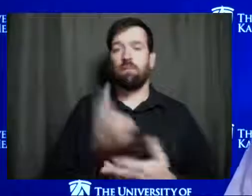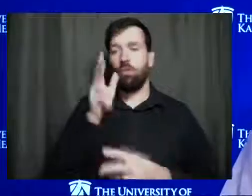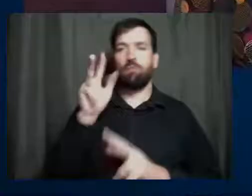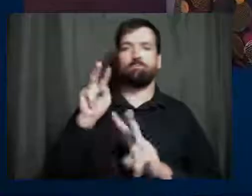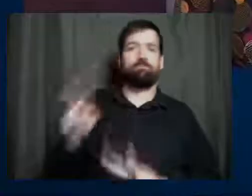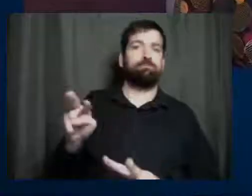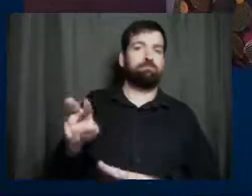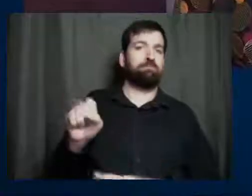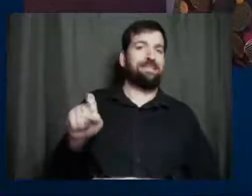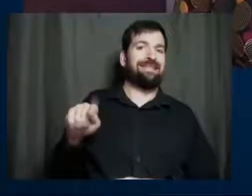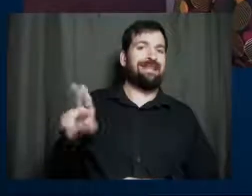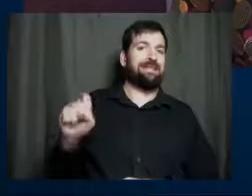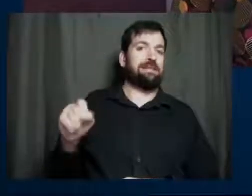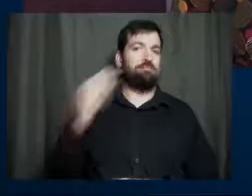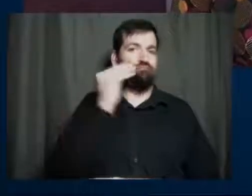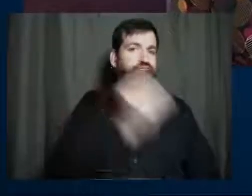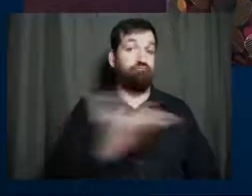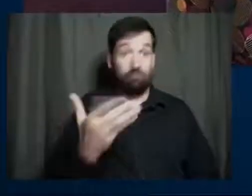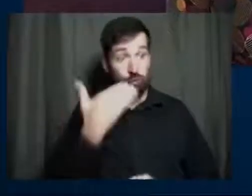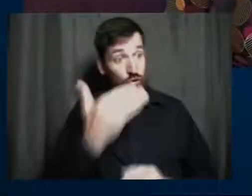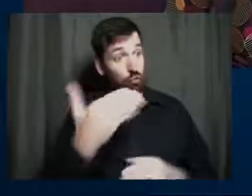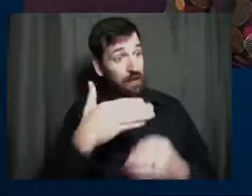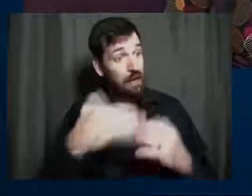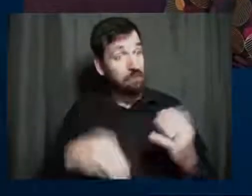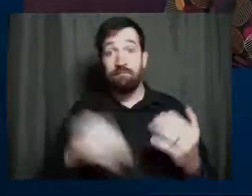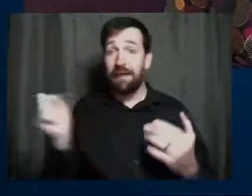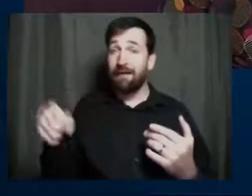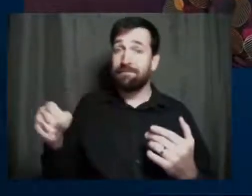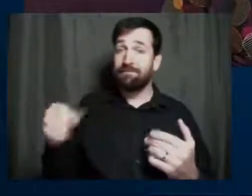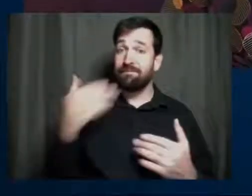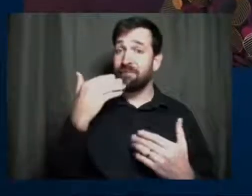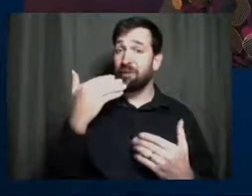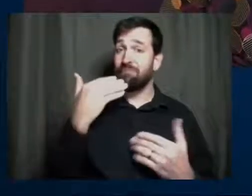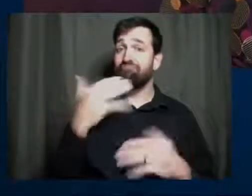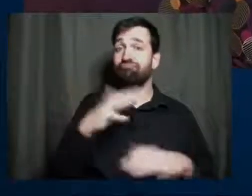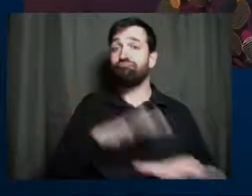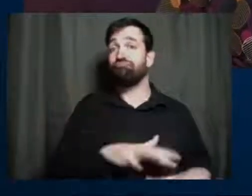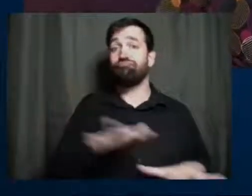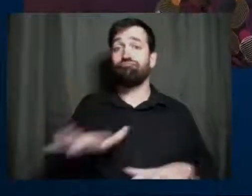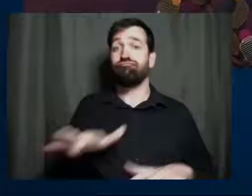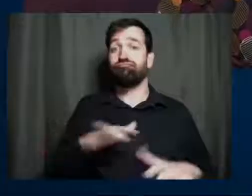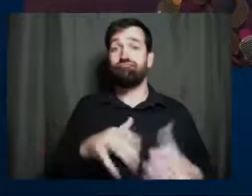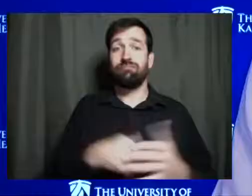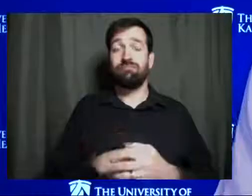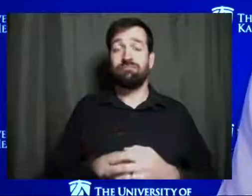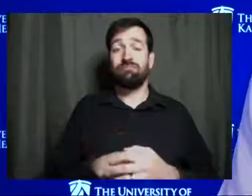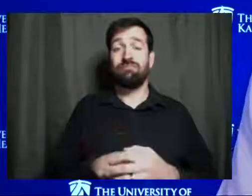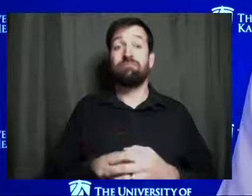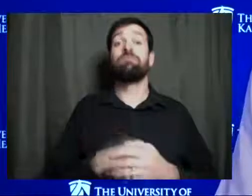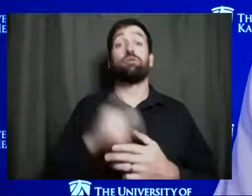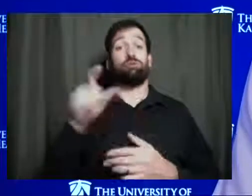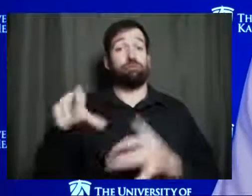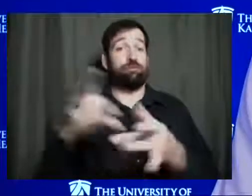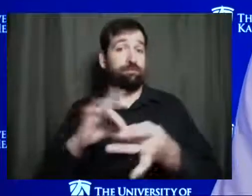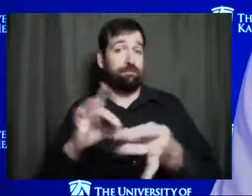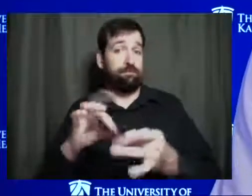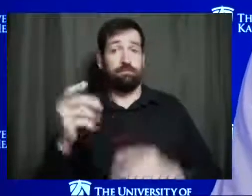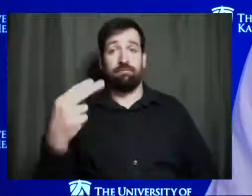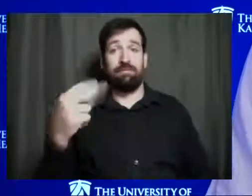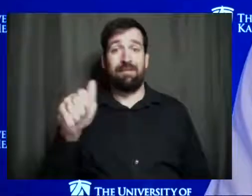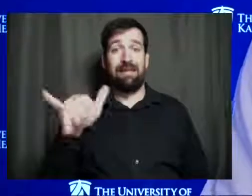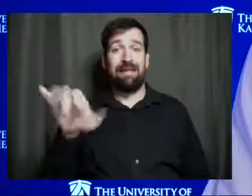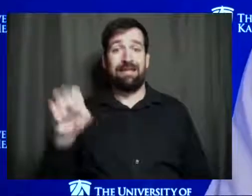do. All right, good to see. Did you have a good weekend? Yeah, it was good. It was relaxing. I also should state that Hayes has 7